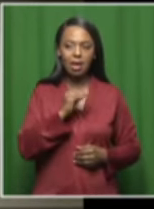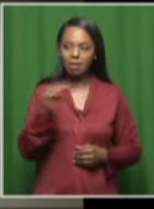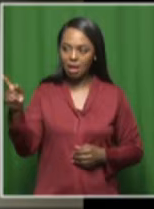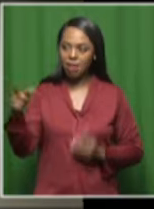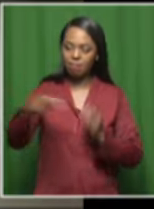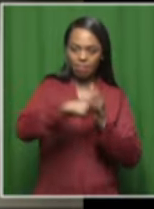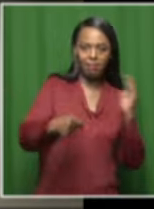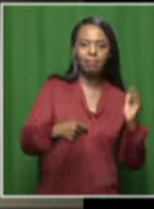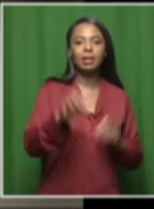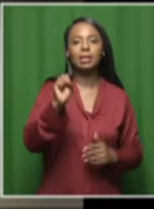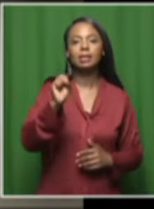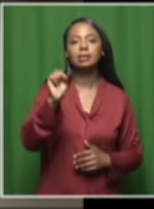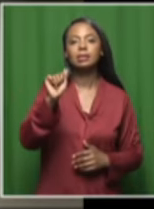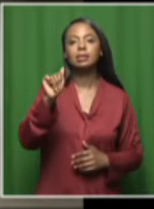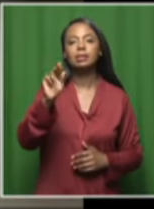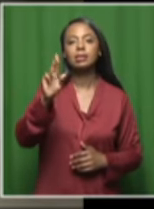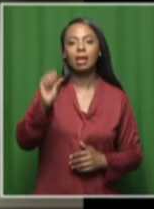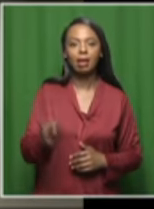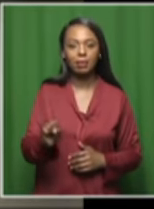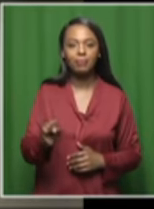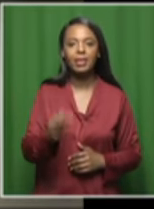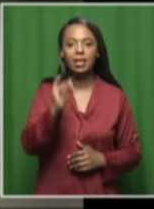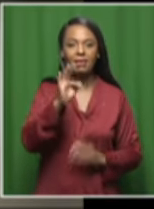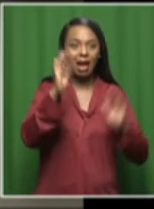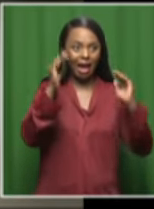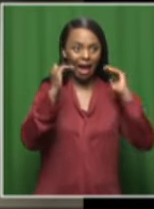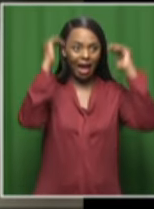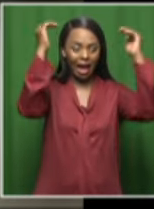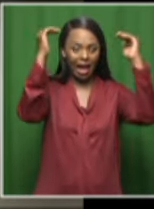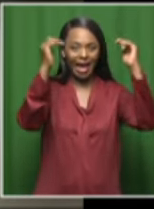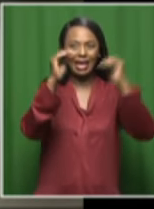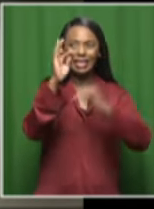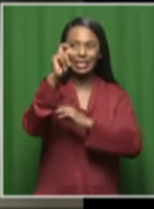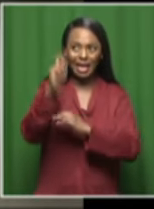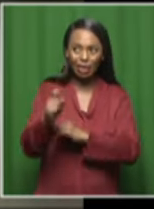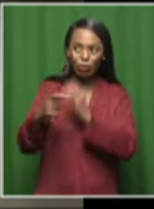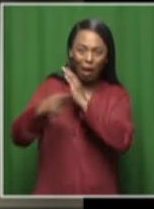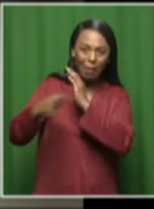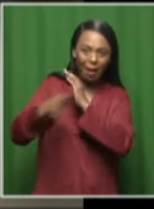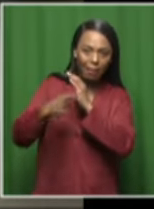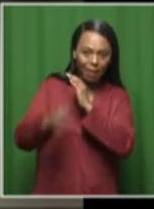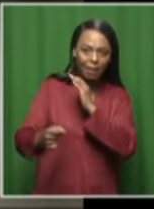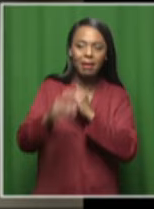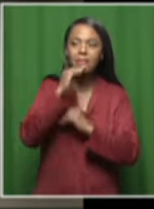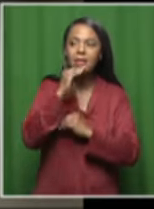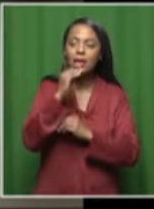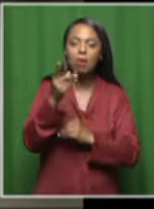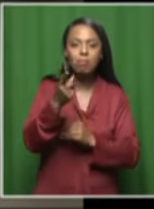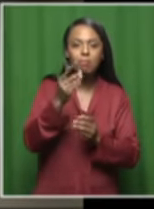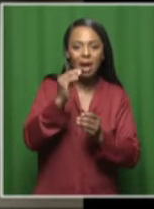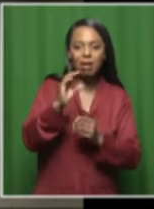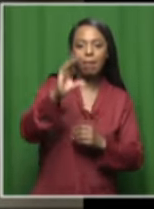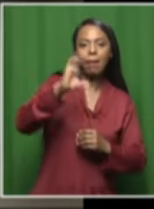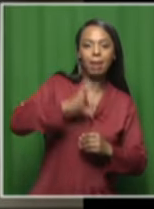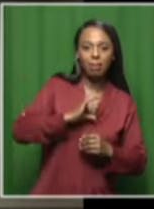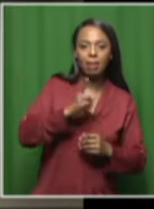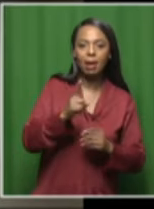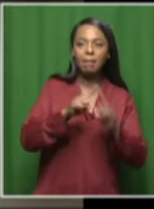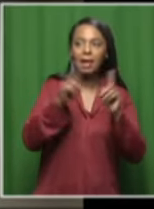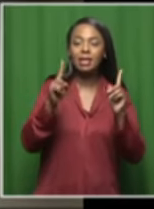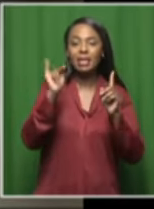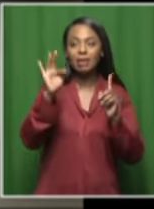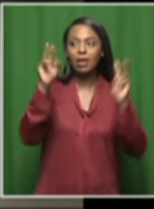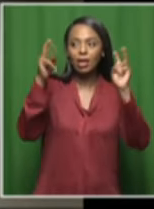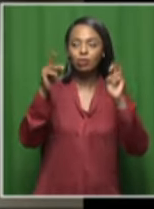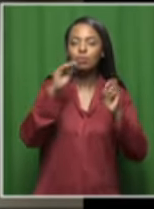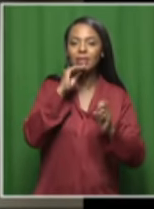means if you're a high tax rate payer, that you're going to pay a big whack of whatever you withdraw. Mm. Of course, if tax is less of an issue for you, then